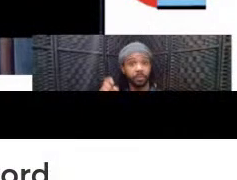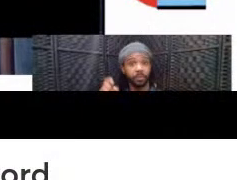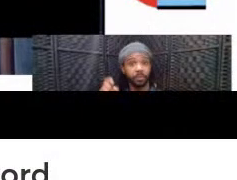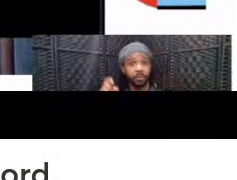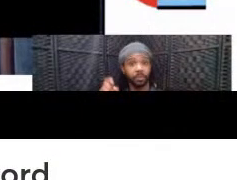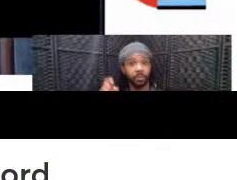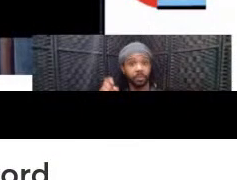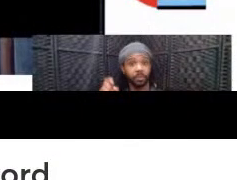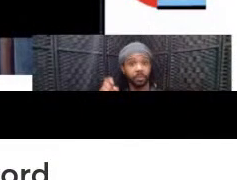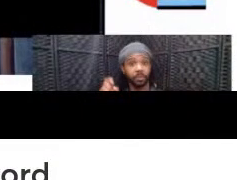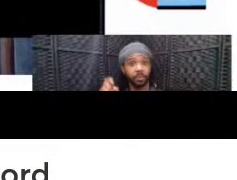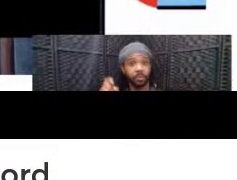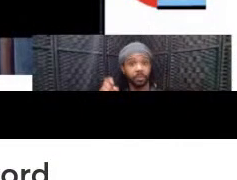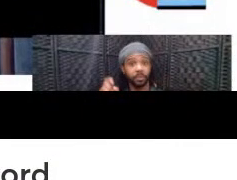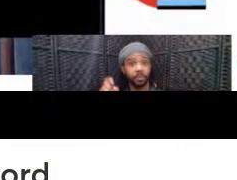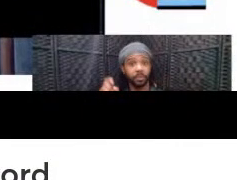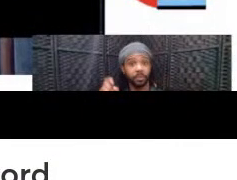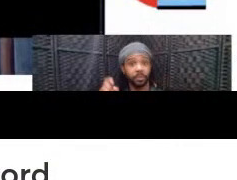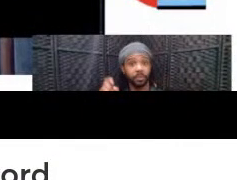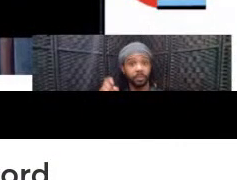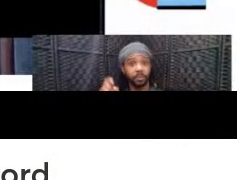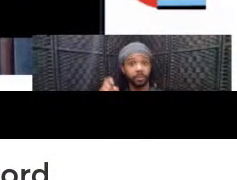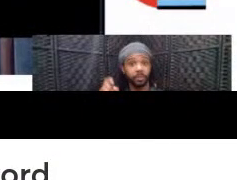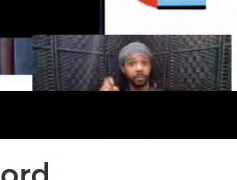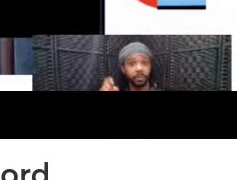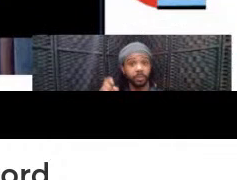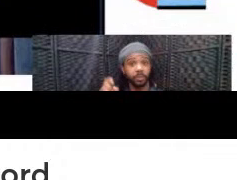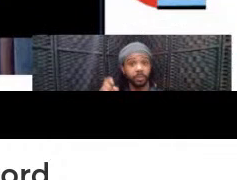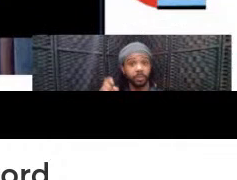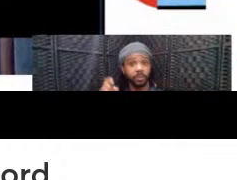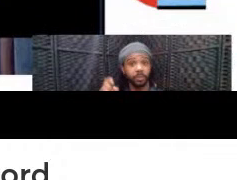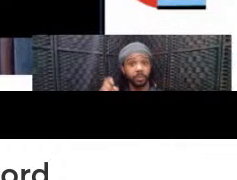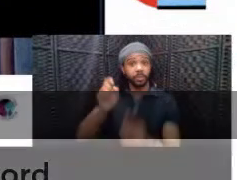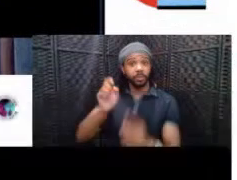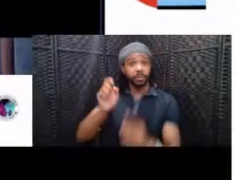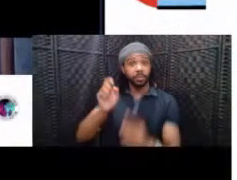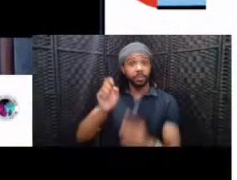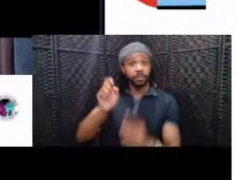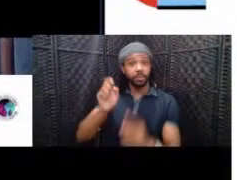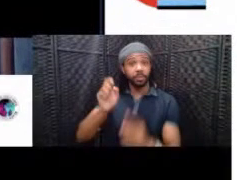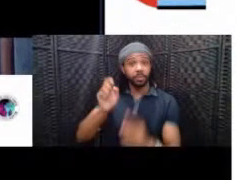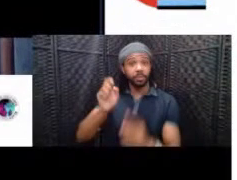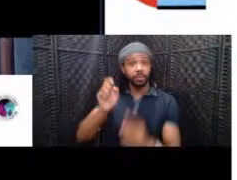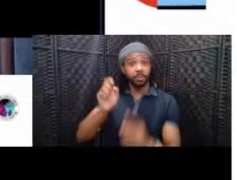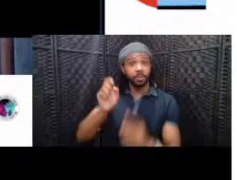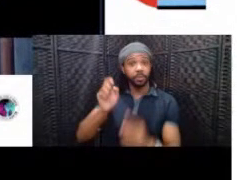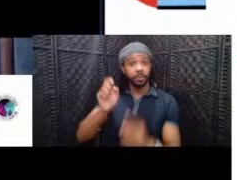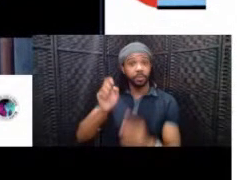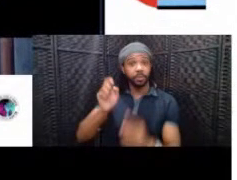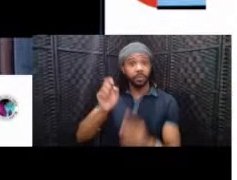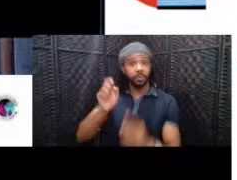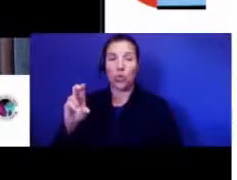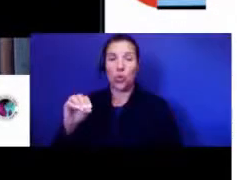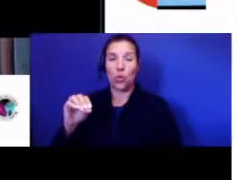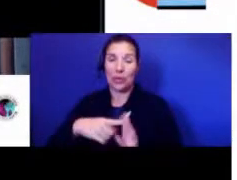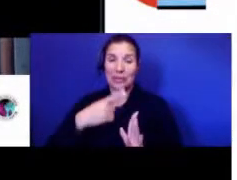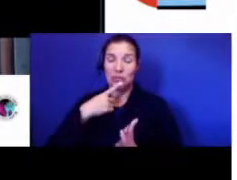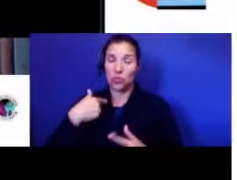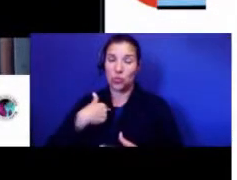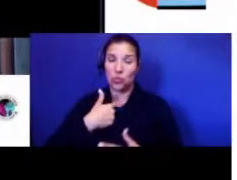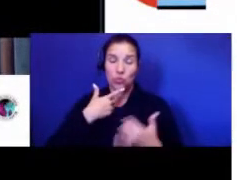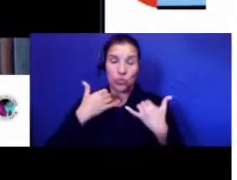York Times by anti-CRT architect Christopher Rufo, when he declared, "We are right now preparing